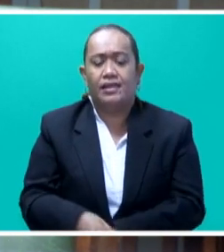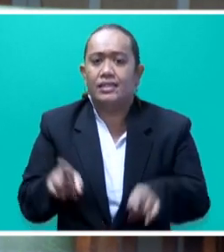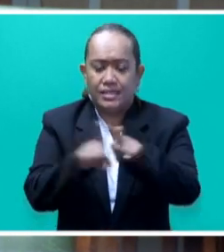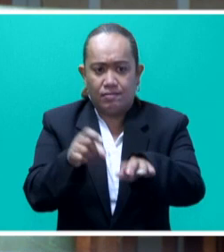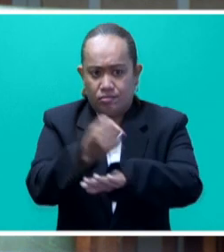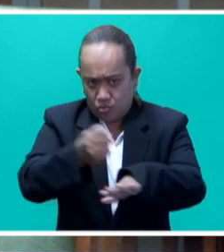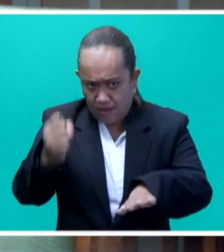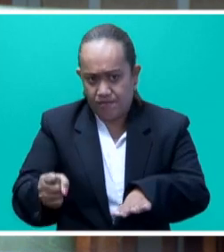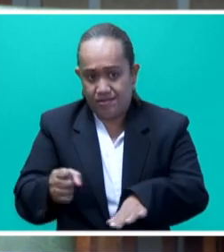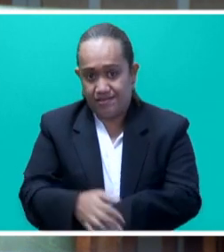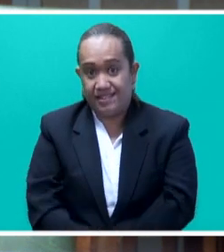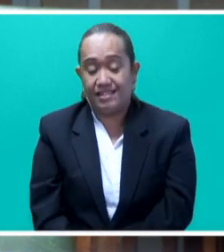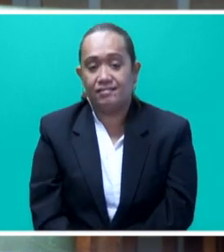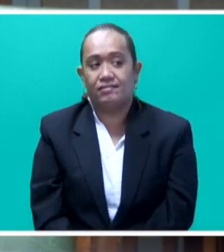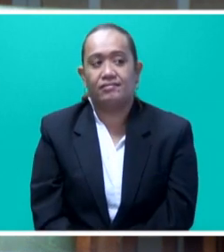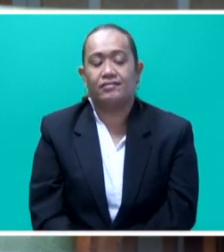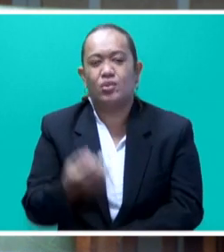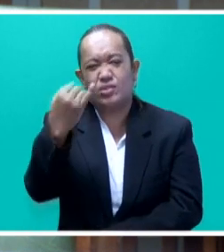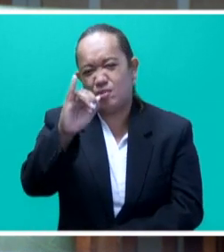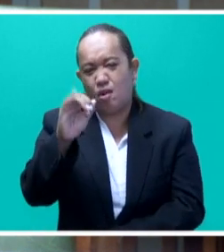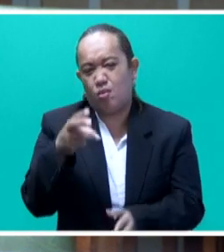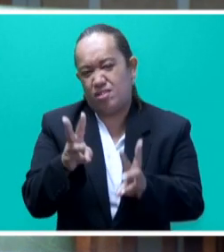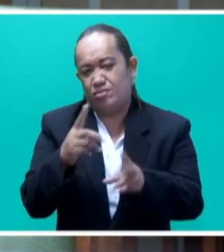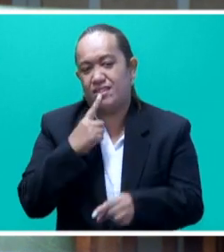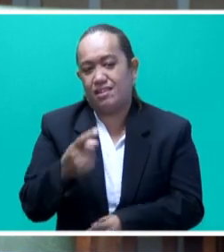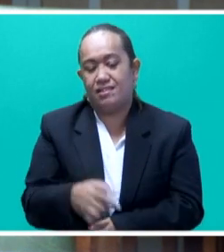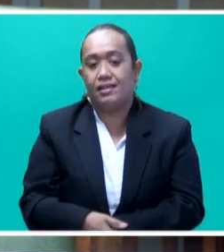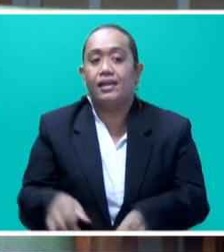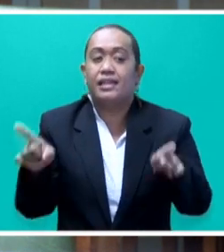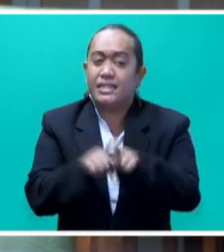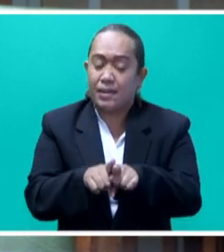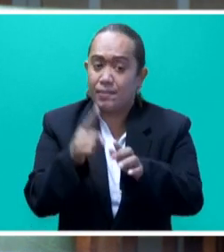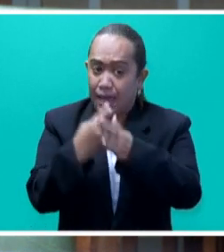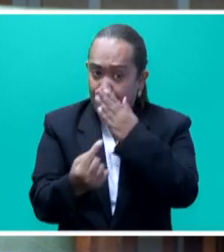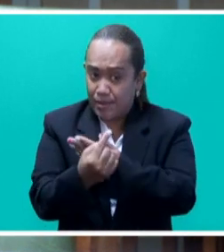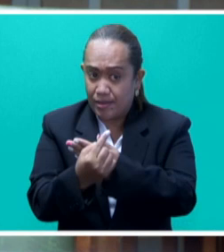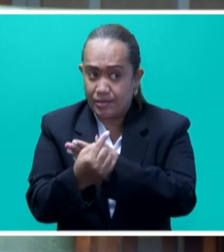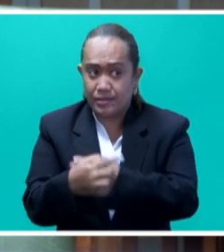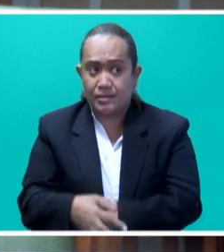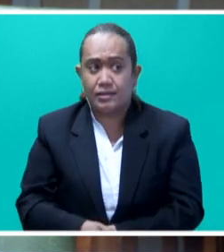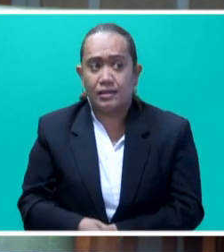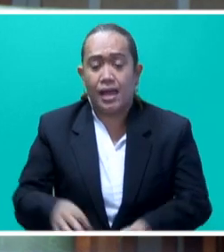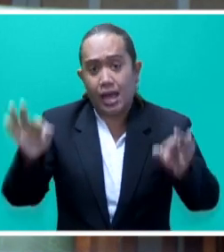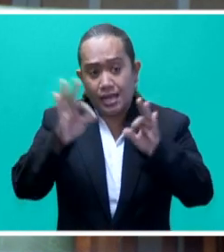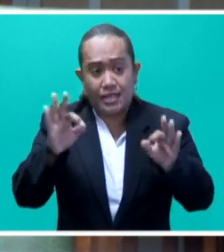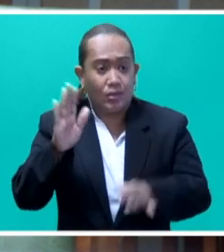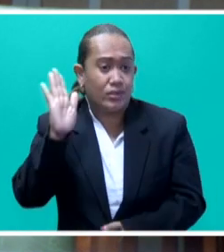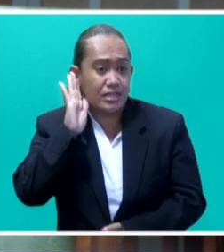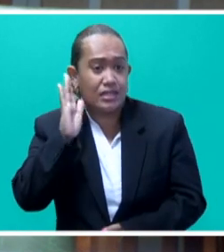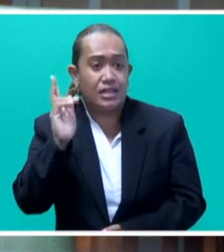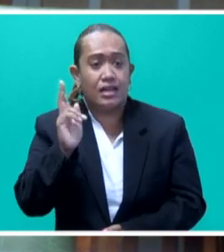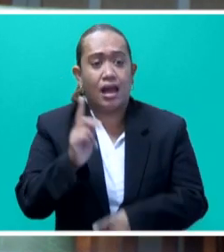that. He also stated, Mr. Speaker, sir, that the cyber incident that took place and nothing was heard about that incident